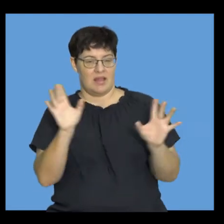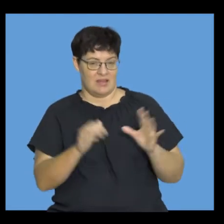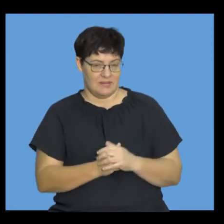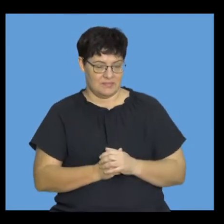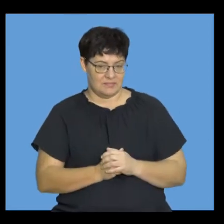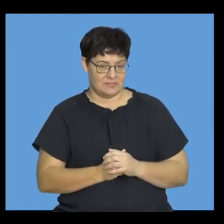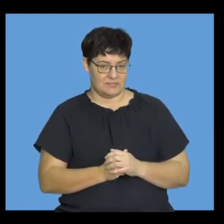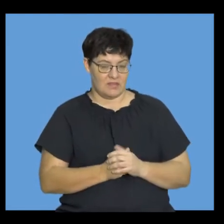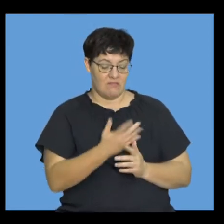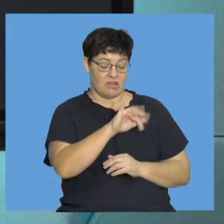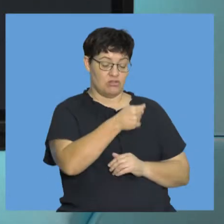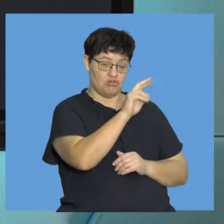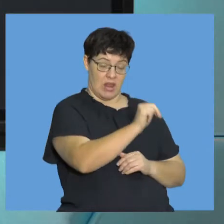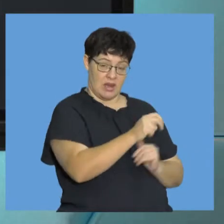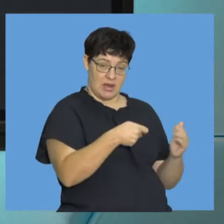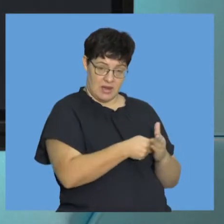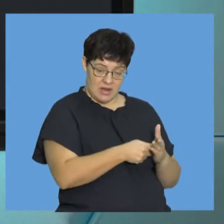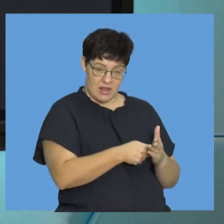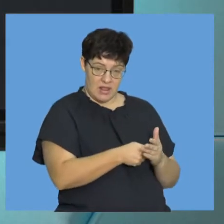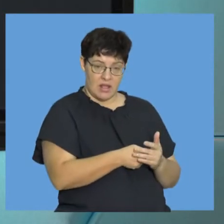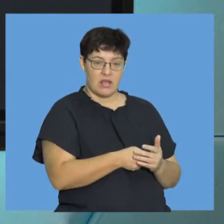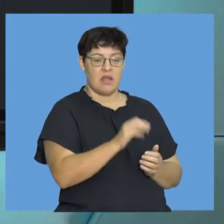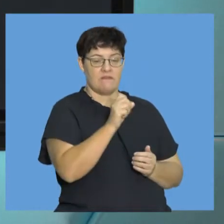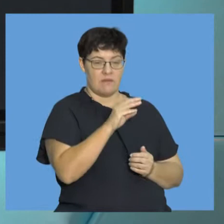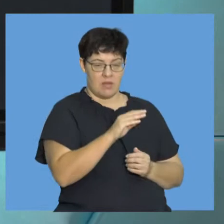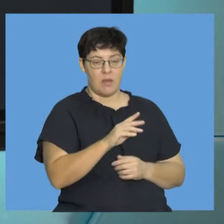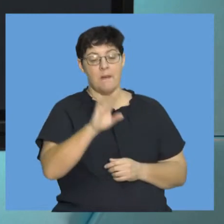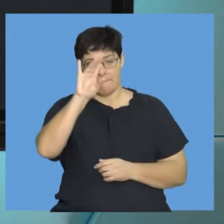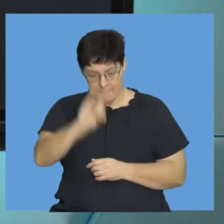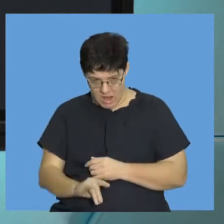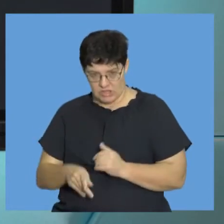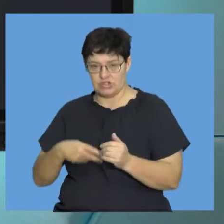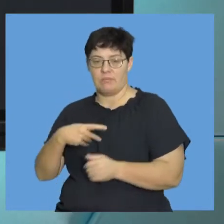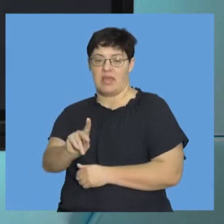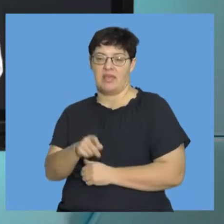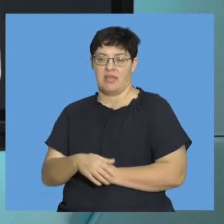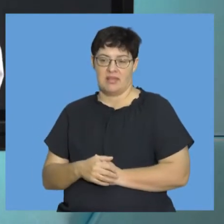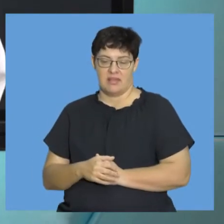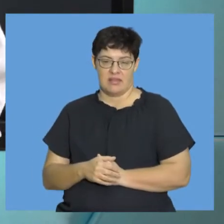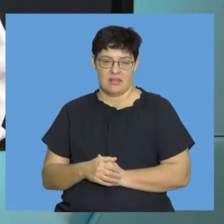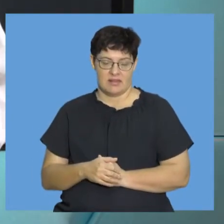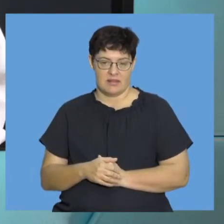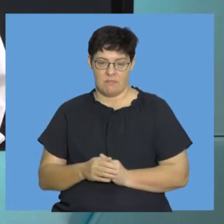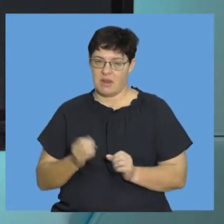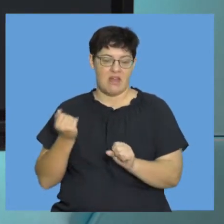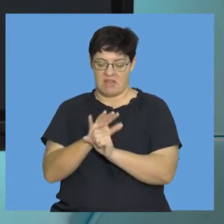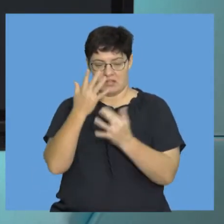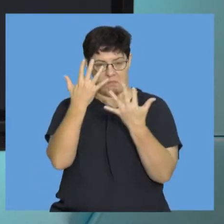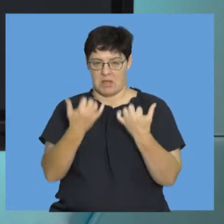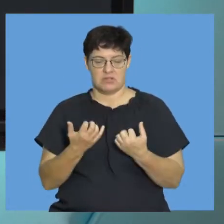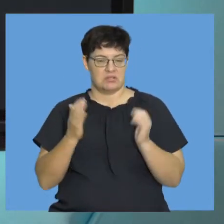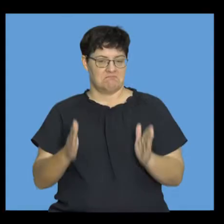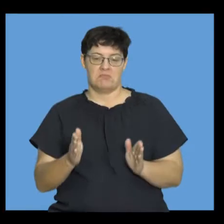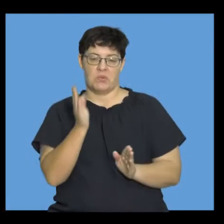in January, you would pay February, March is your first payment. So that doesn't affect my budget period. But looking